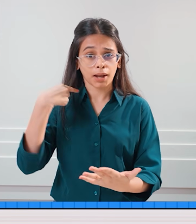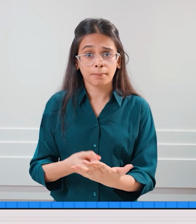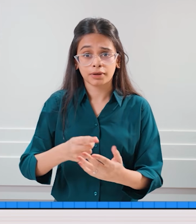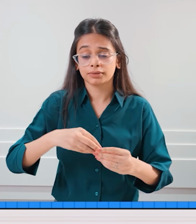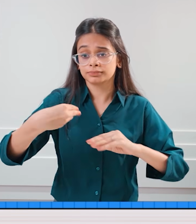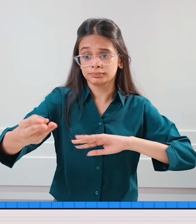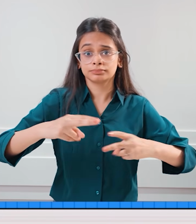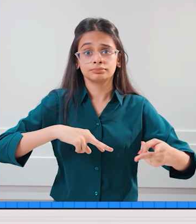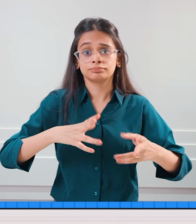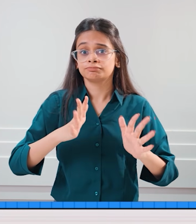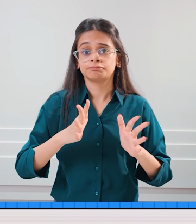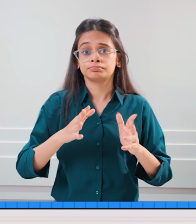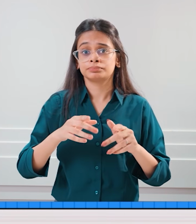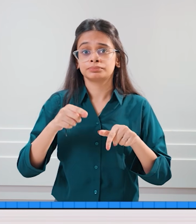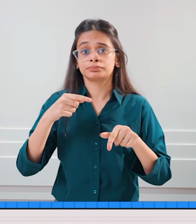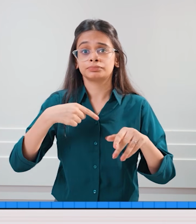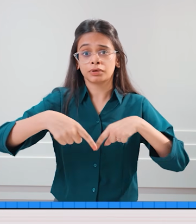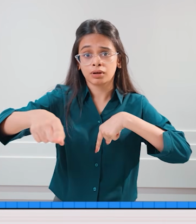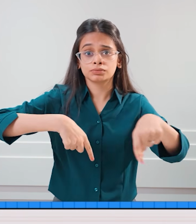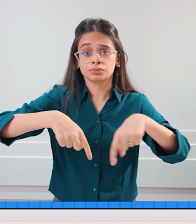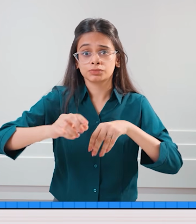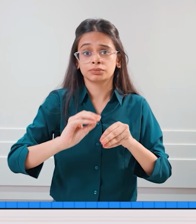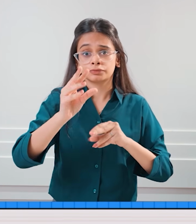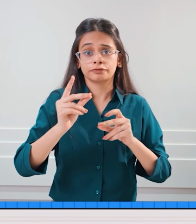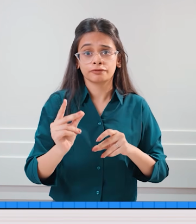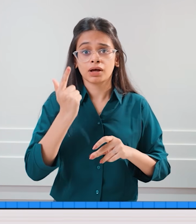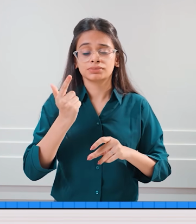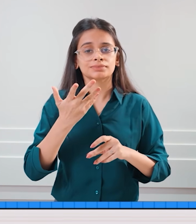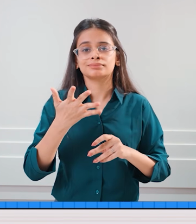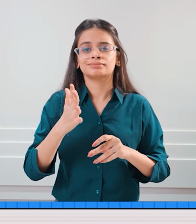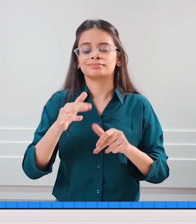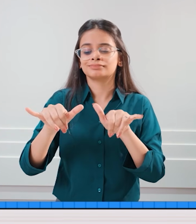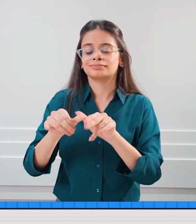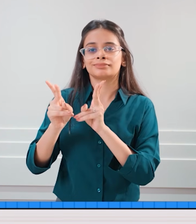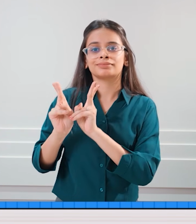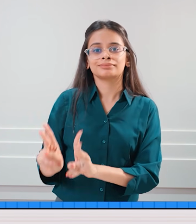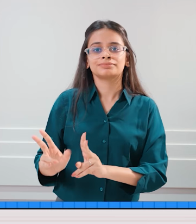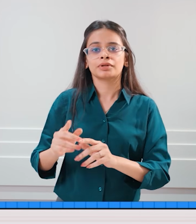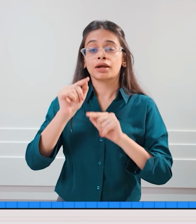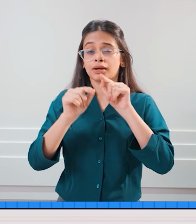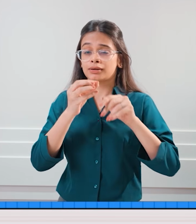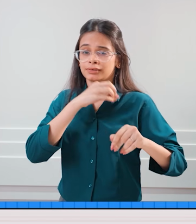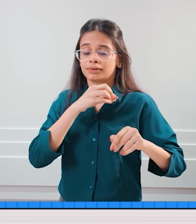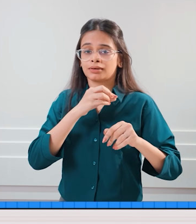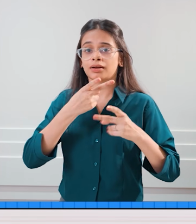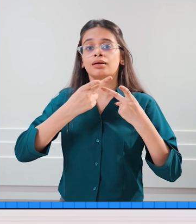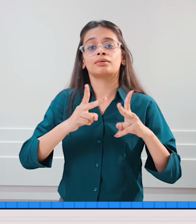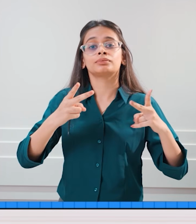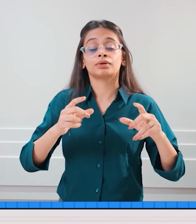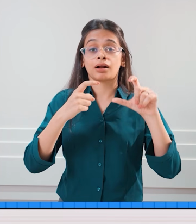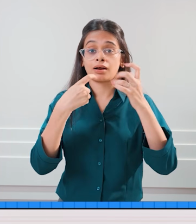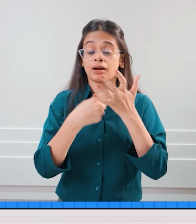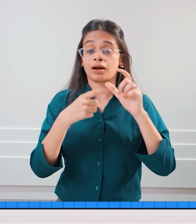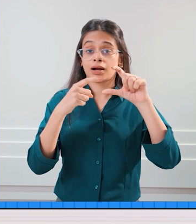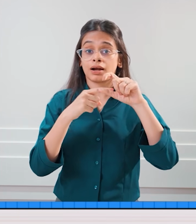estate be transported. So every real estate investor experiences different returns, unless you're investing in REITs.